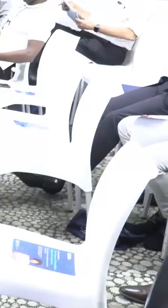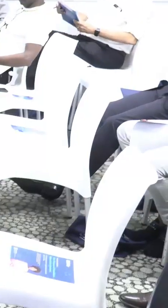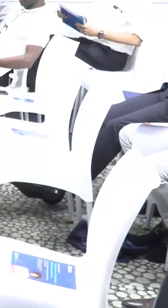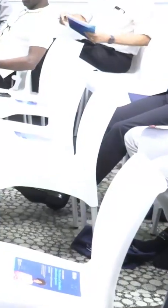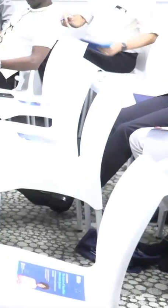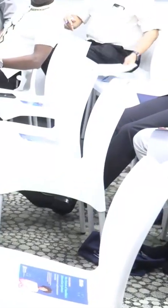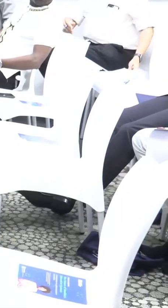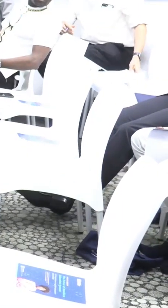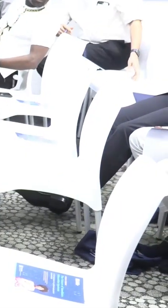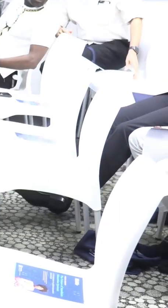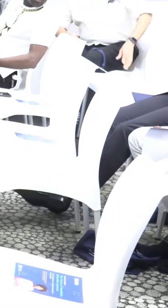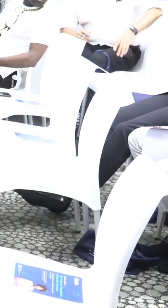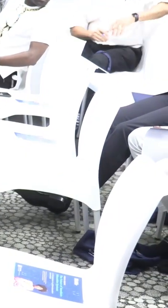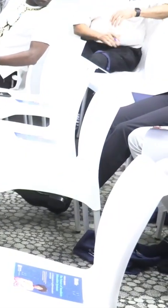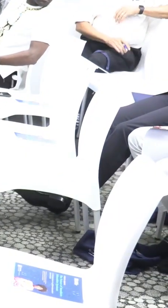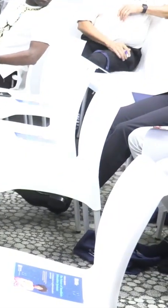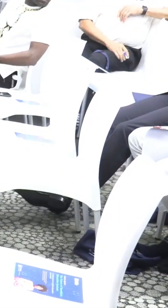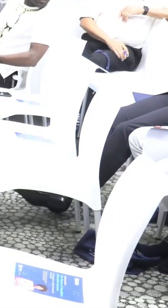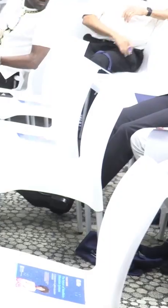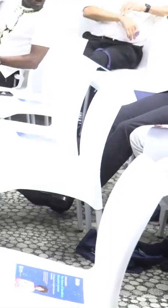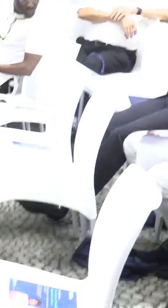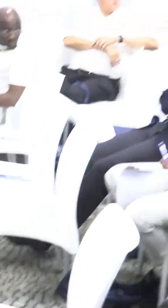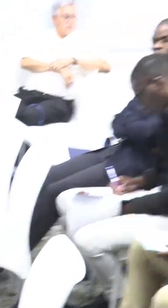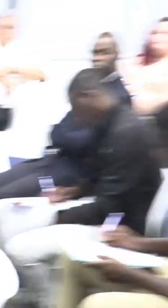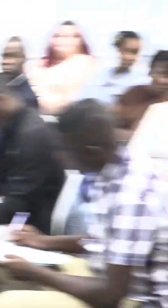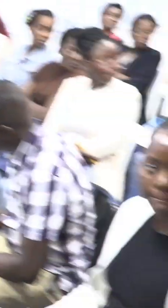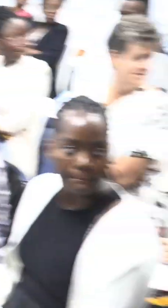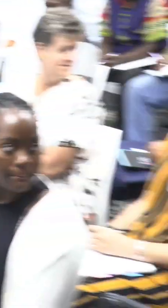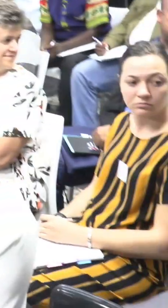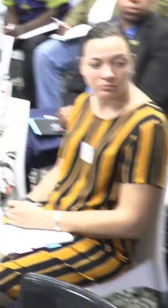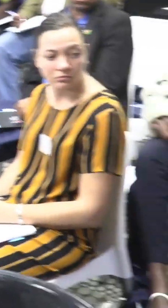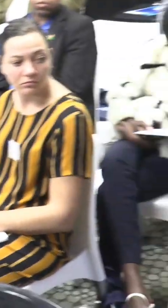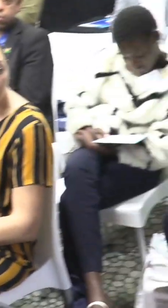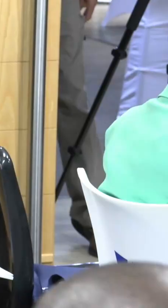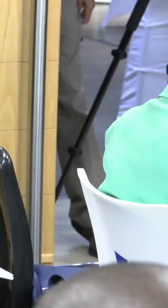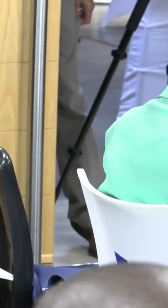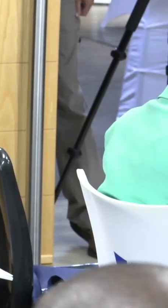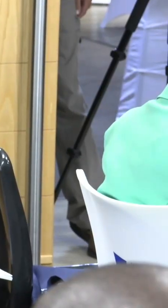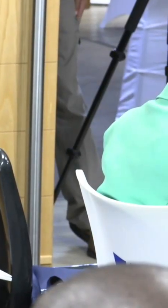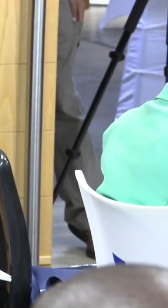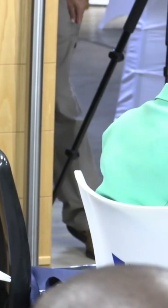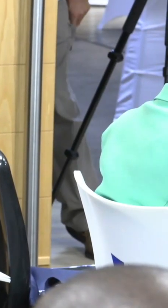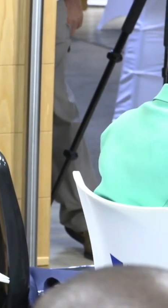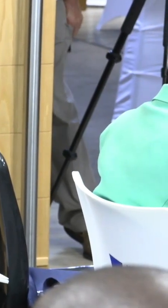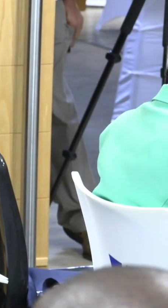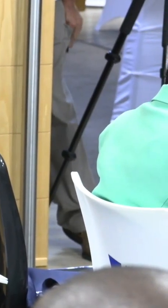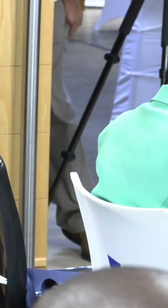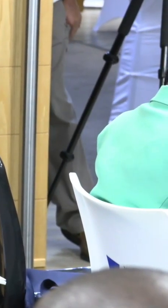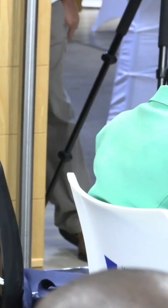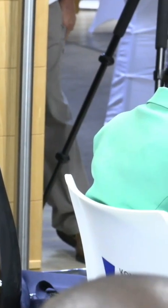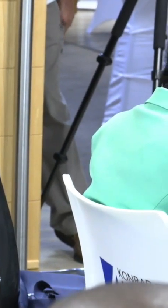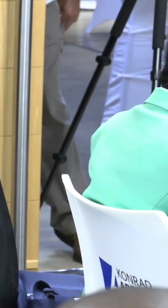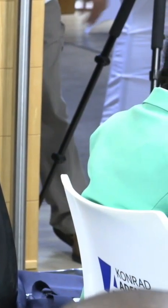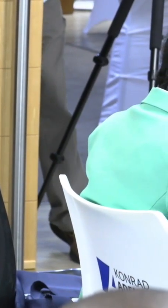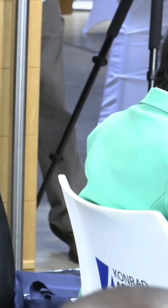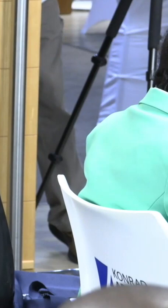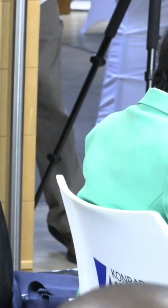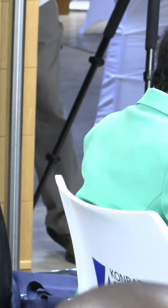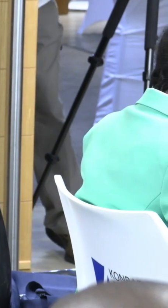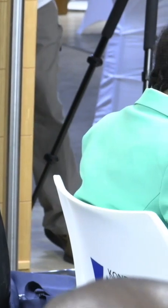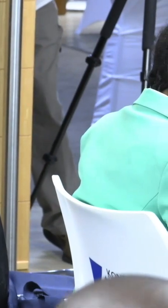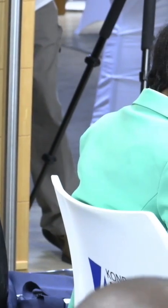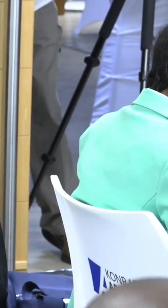Thank you very much, Mr. Moderator. My name is Adelaide Avasis, former Director of Planning